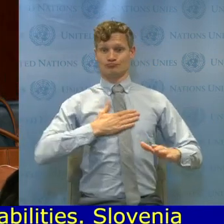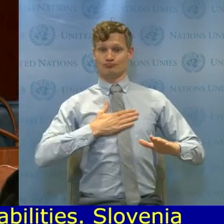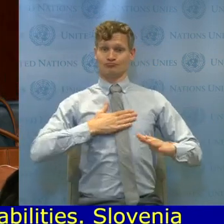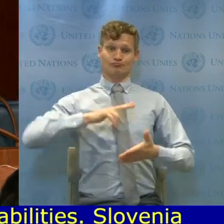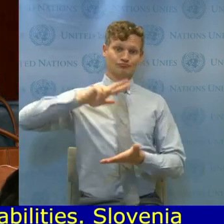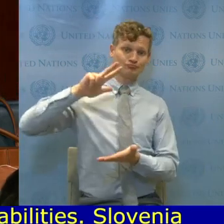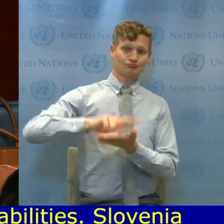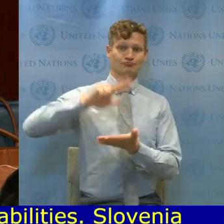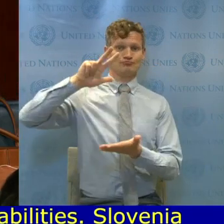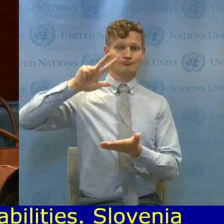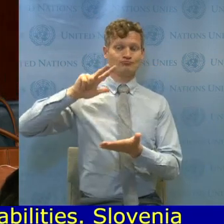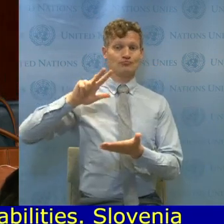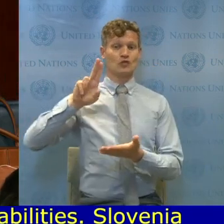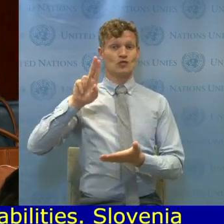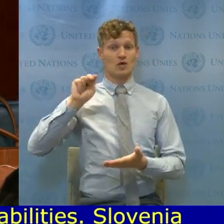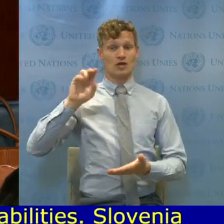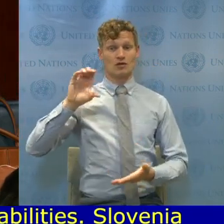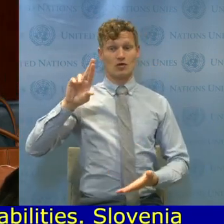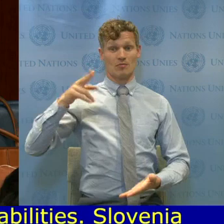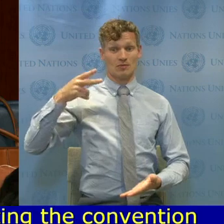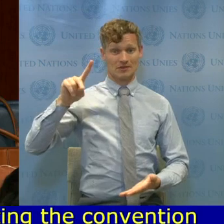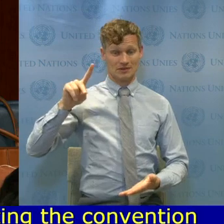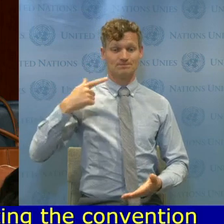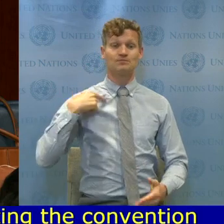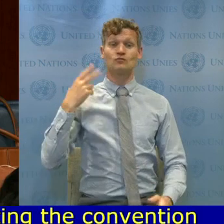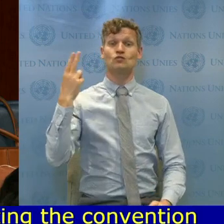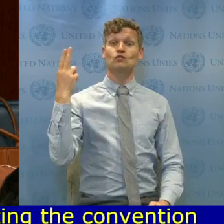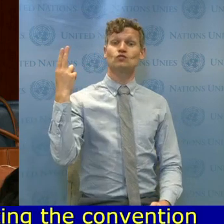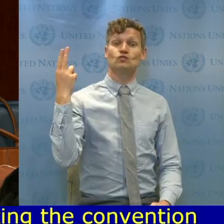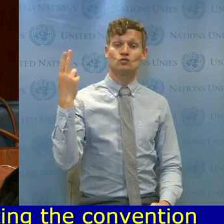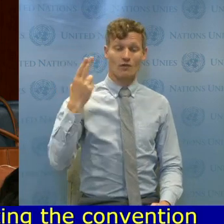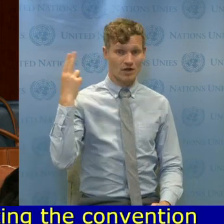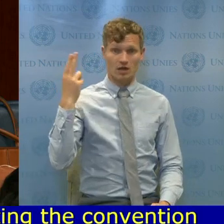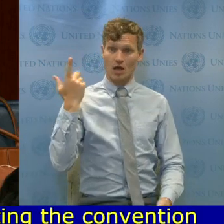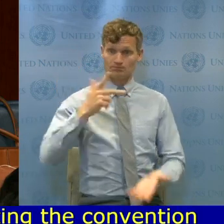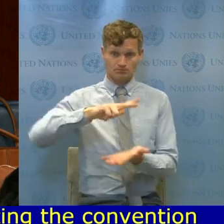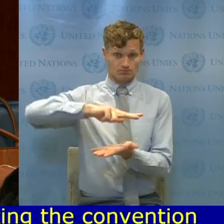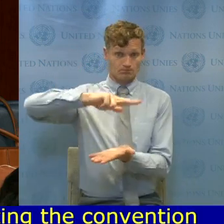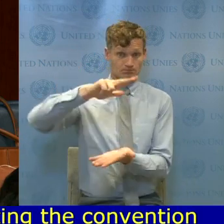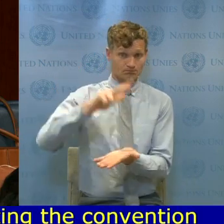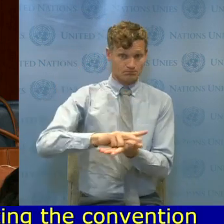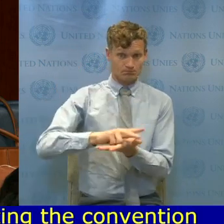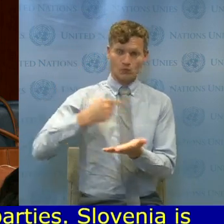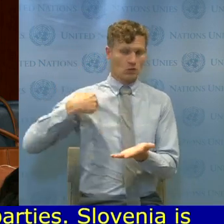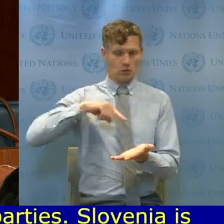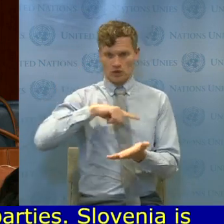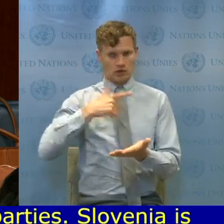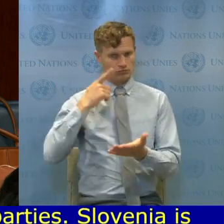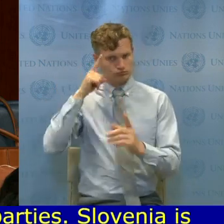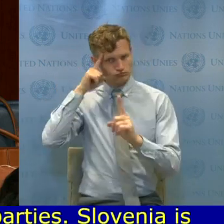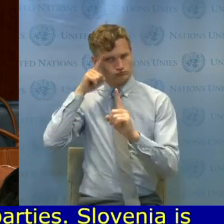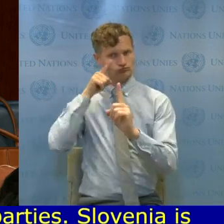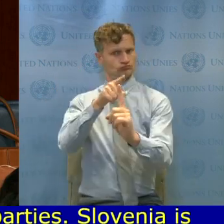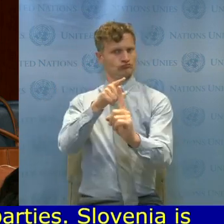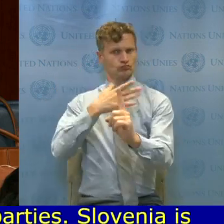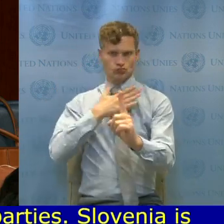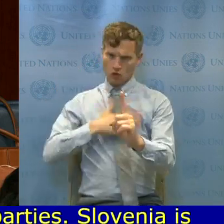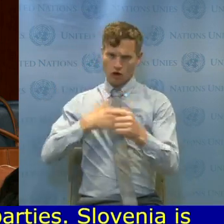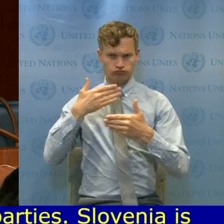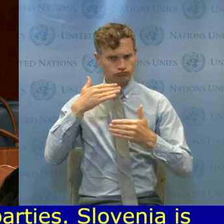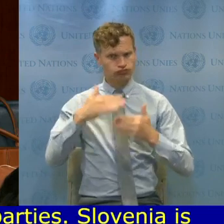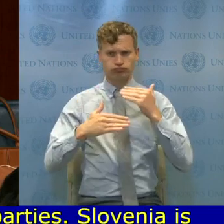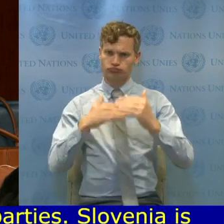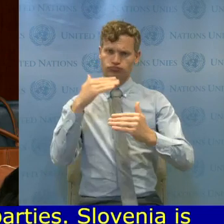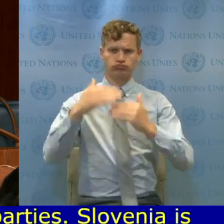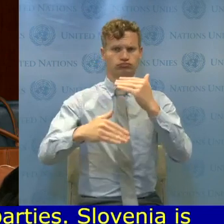respecting obligations undertaken upon the ratification of the convention. To achieve the best possible results, persons with